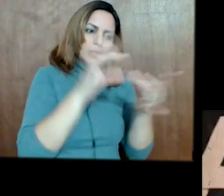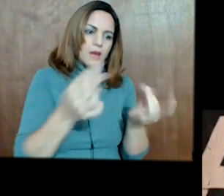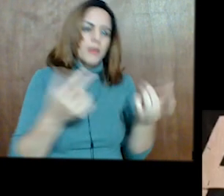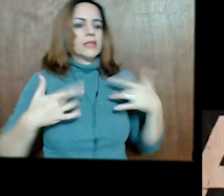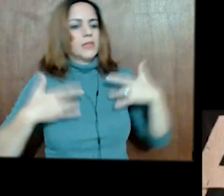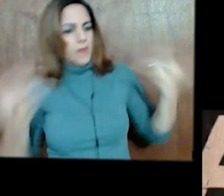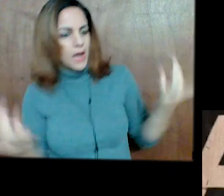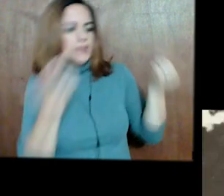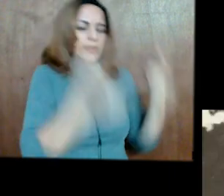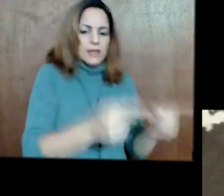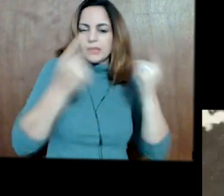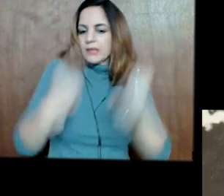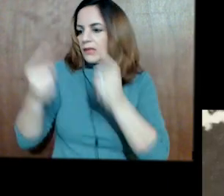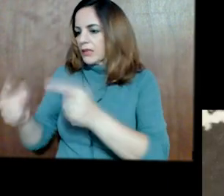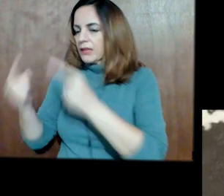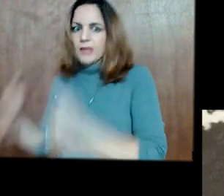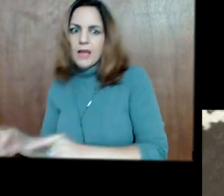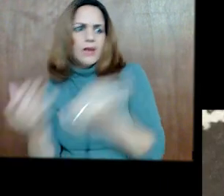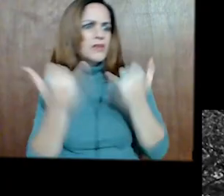That's how we mobilize our base.